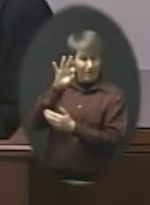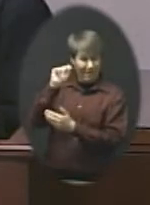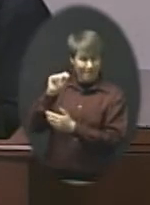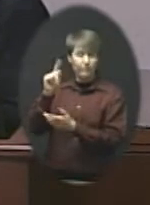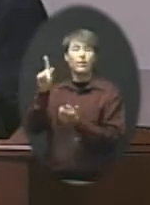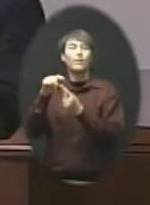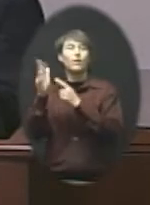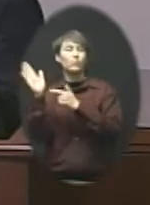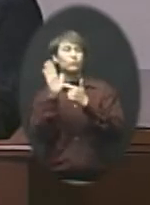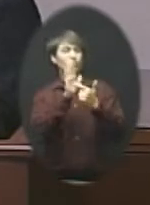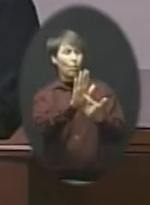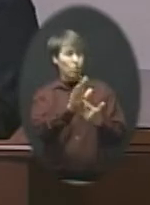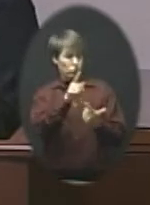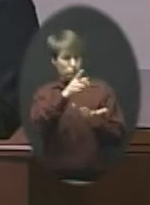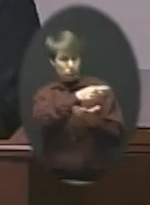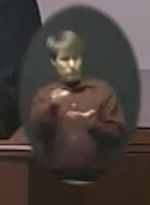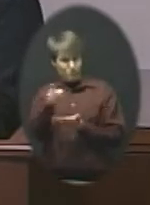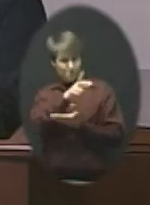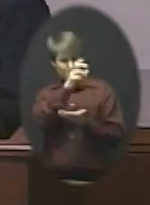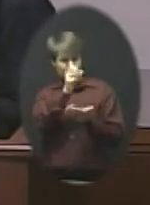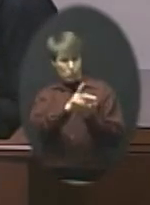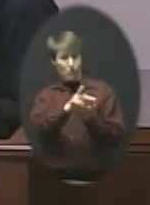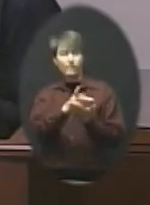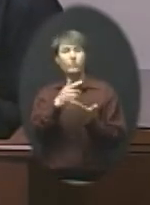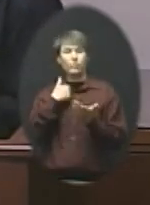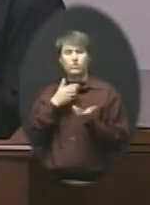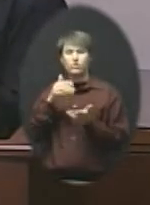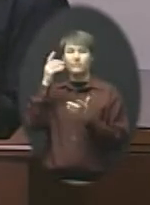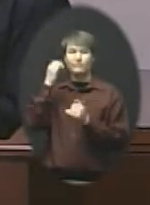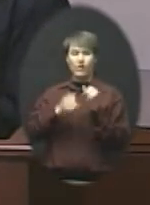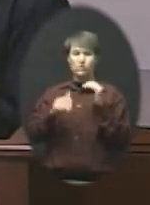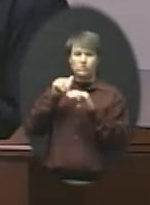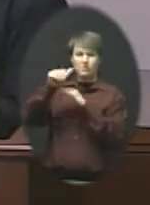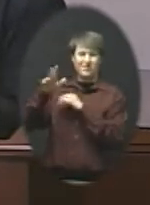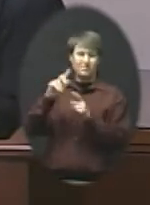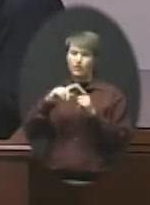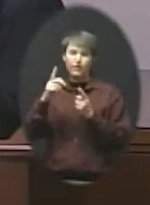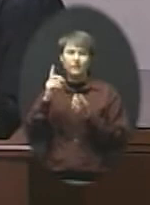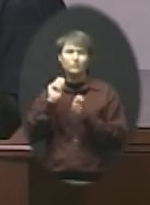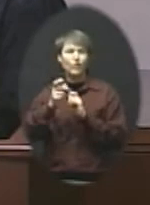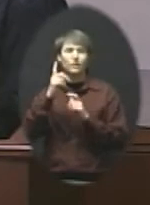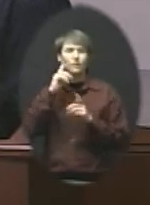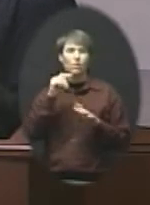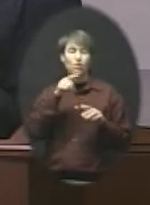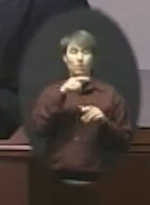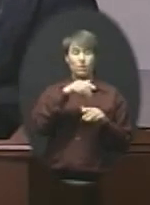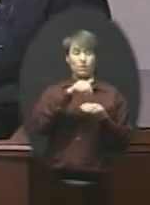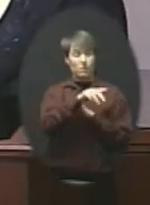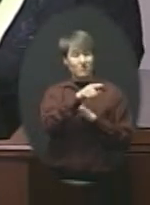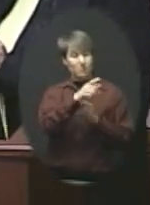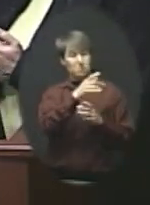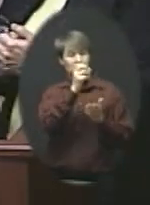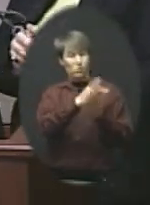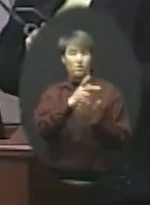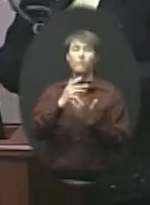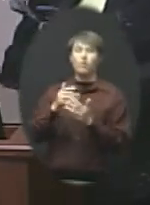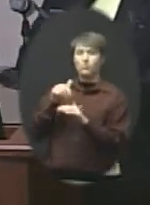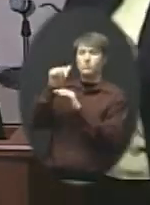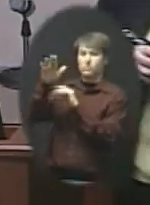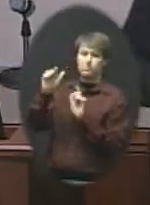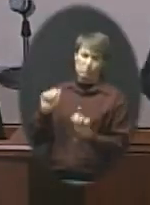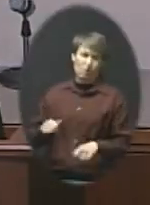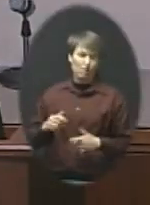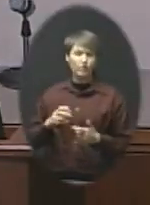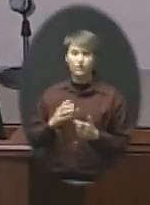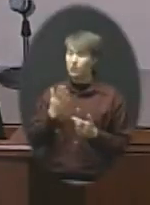you approved it, and then we made the final submission. They've changed that a little bit. You have to approve it before we can even submit. Thank you. And thank